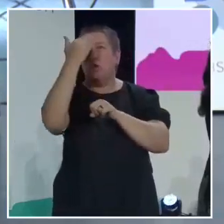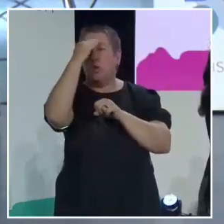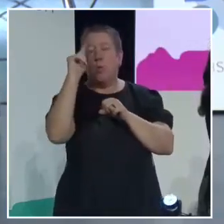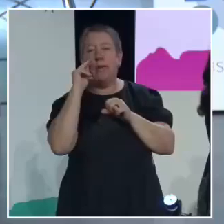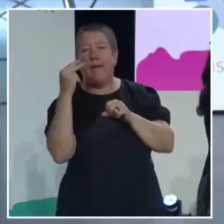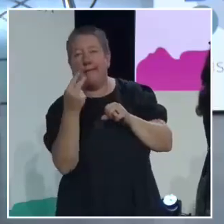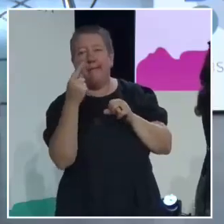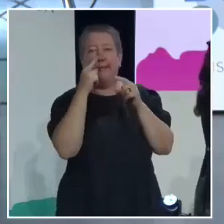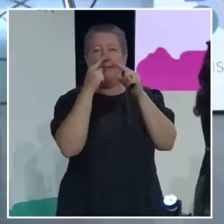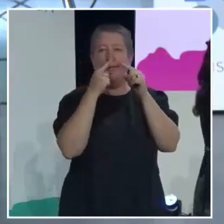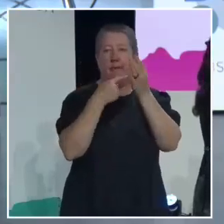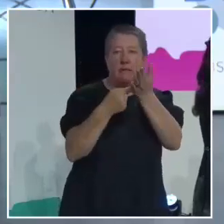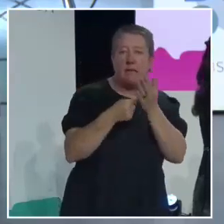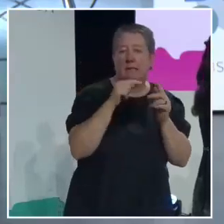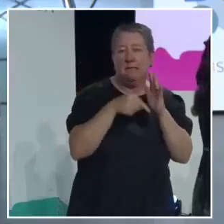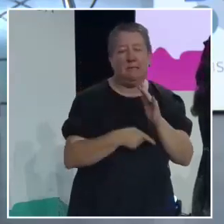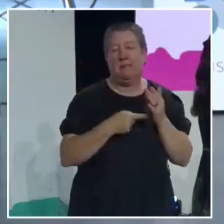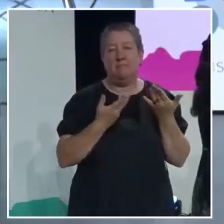and of course the